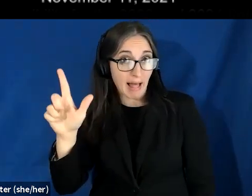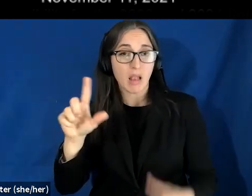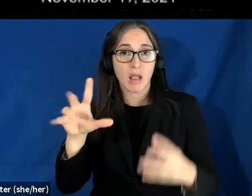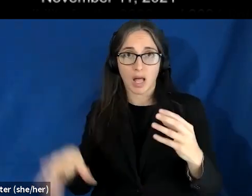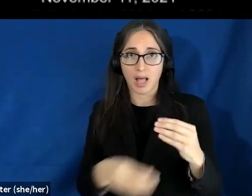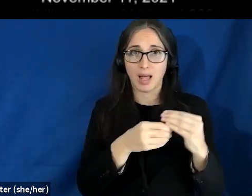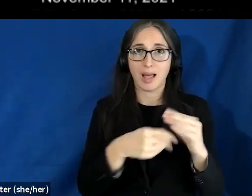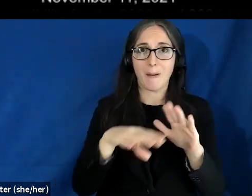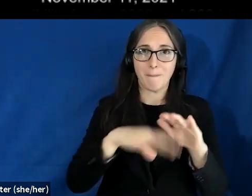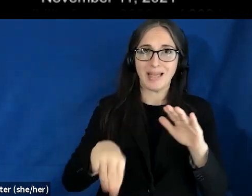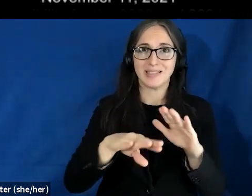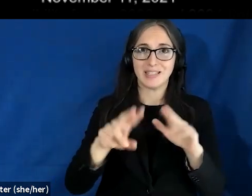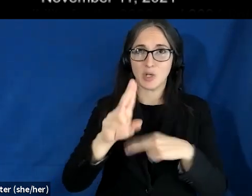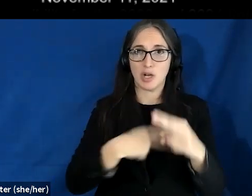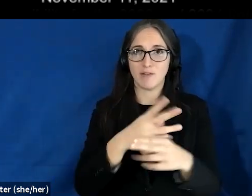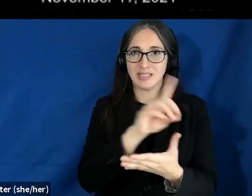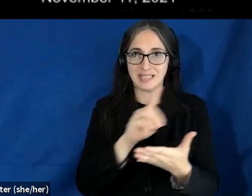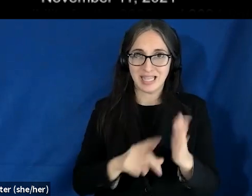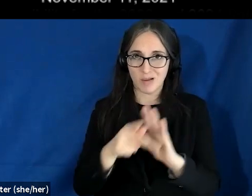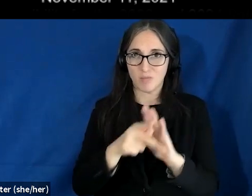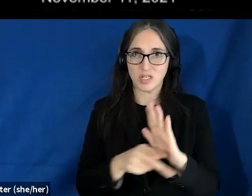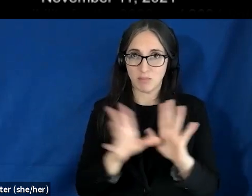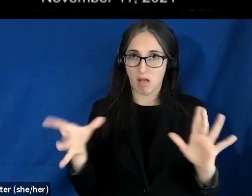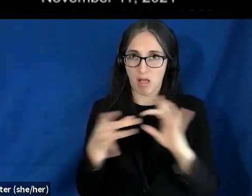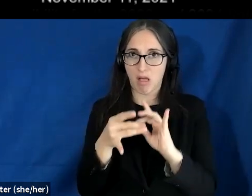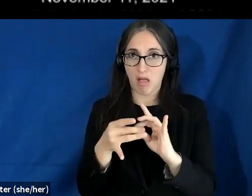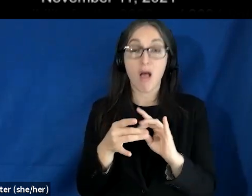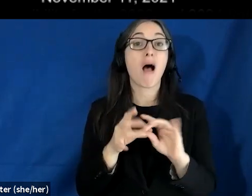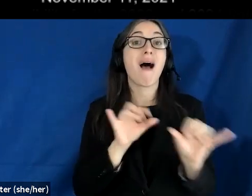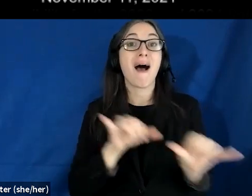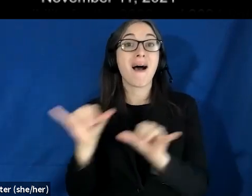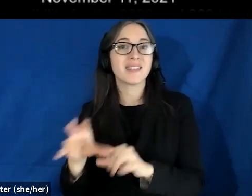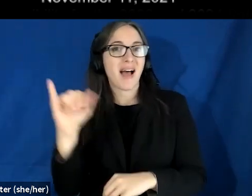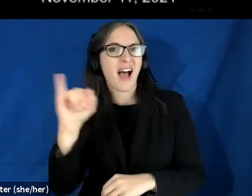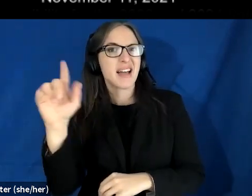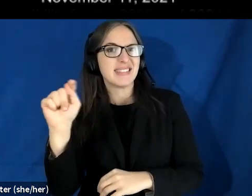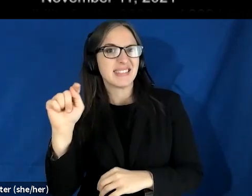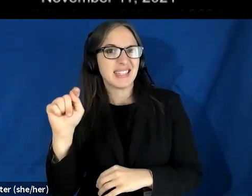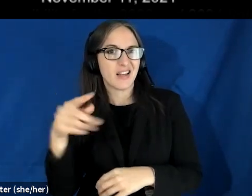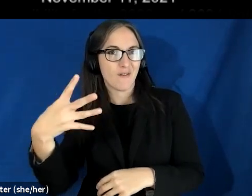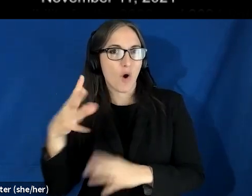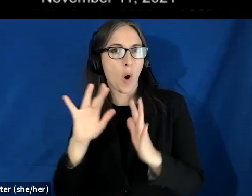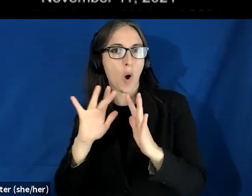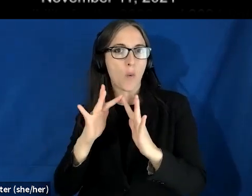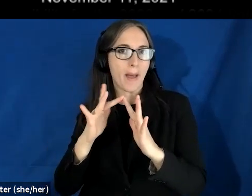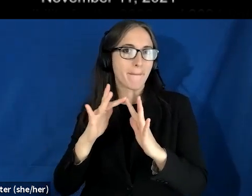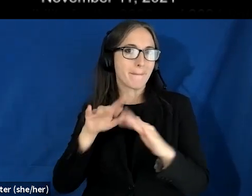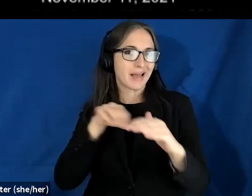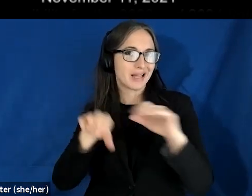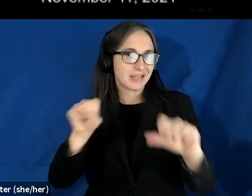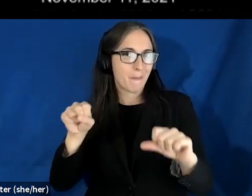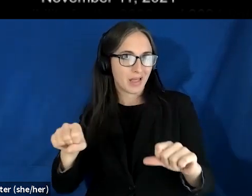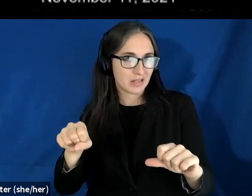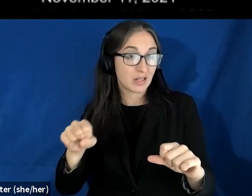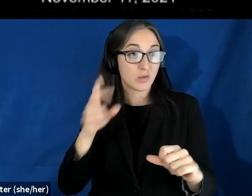universal design principles apply, as well as the IT accessibility guidelines. And so if we look at all of them